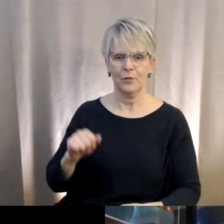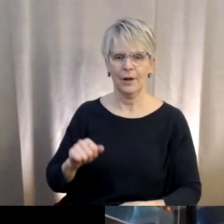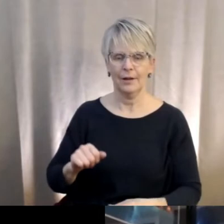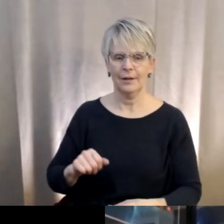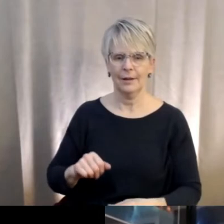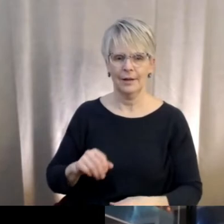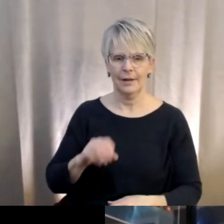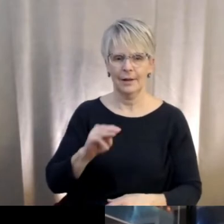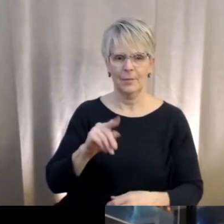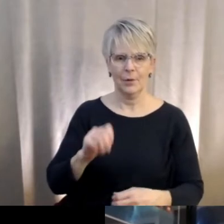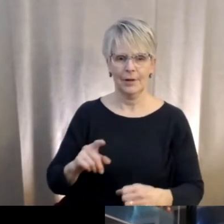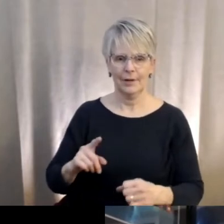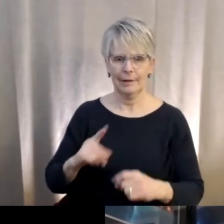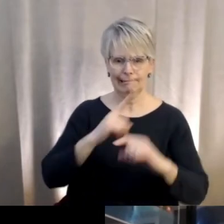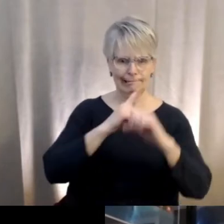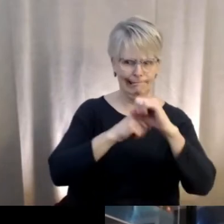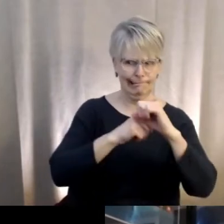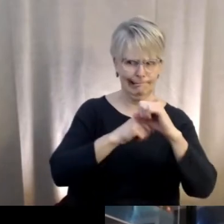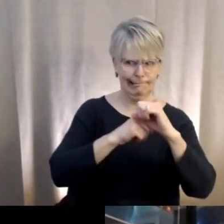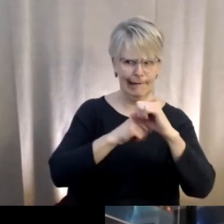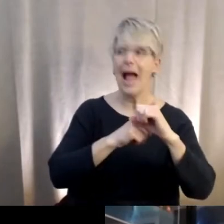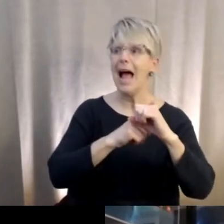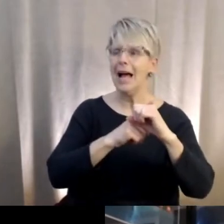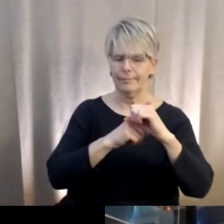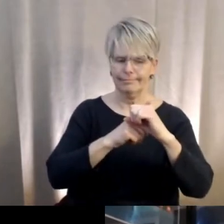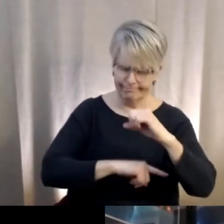to not unmute, so that was not very smart of me.